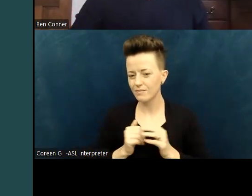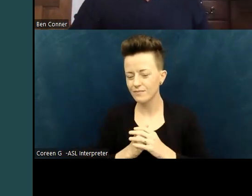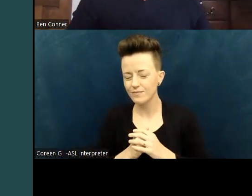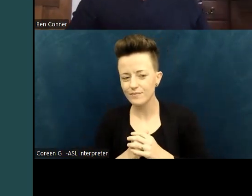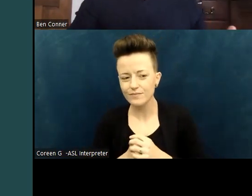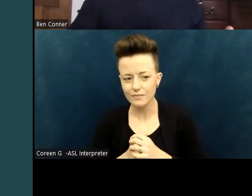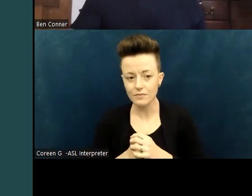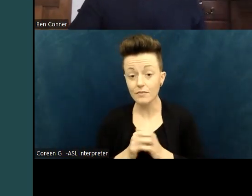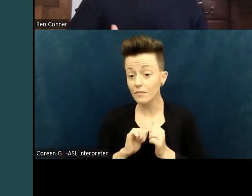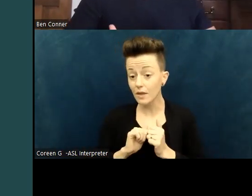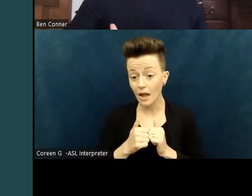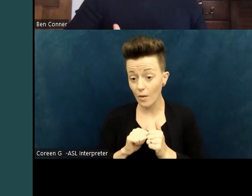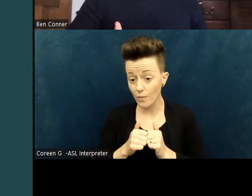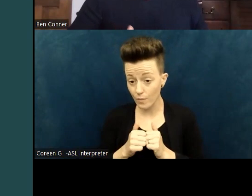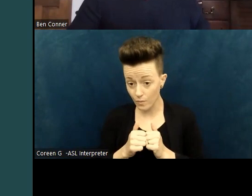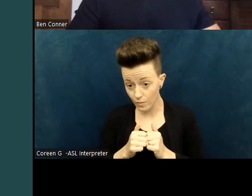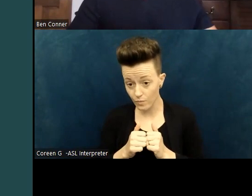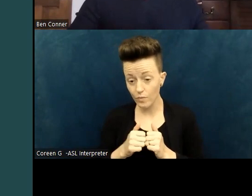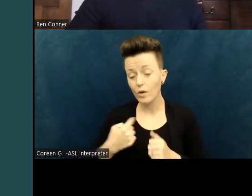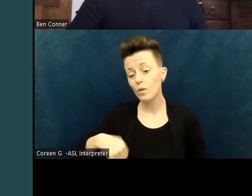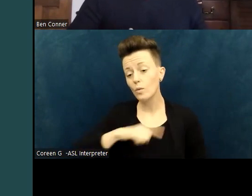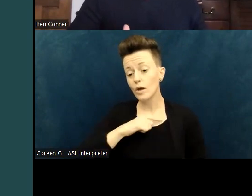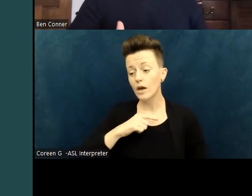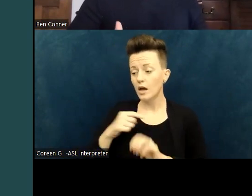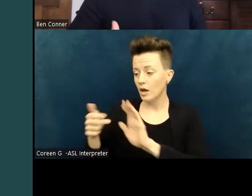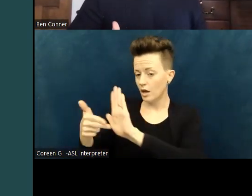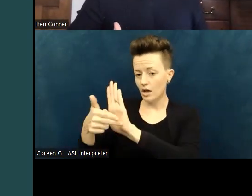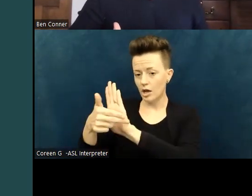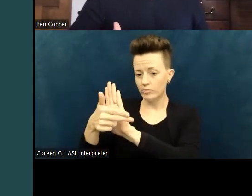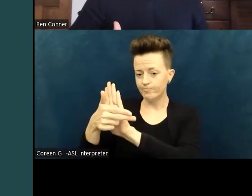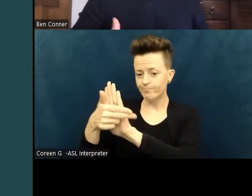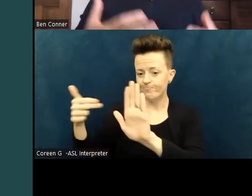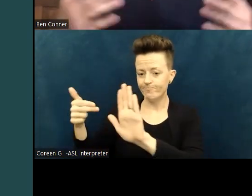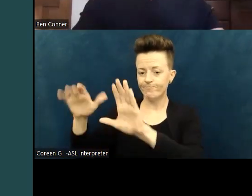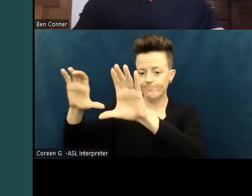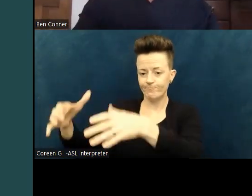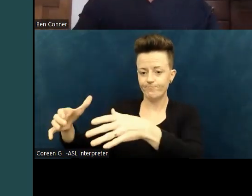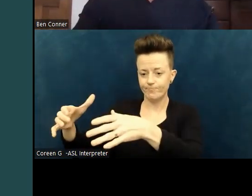way we do it is we homogenize people. That is saying people with disabilities,